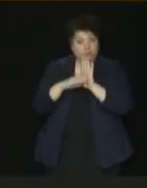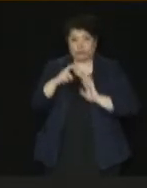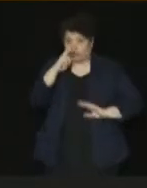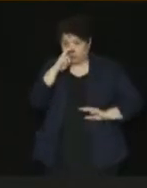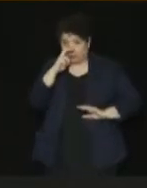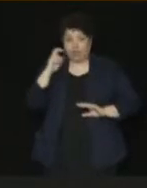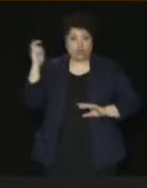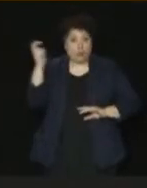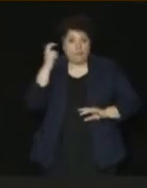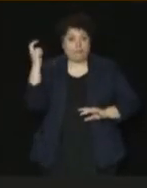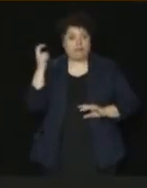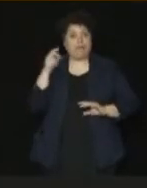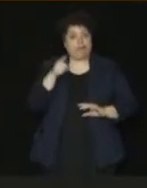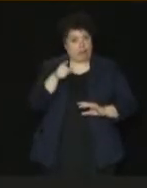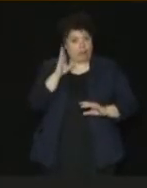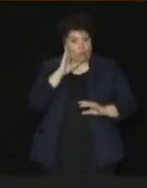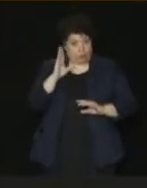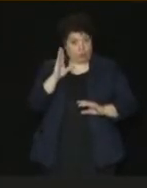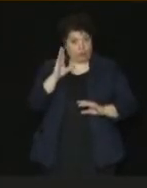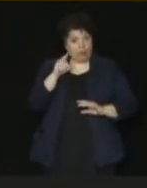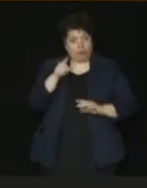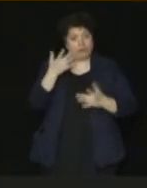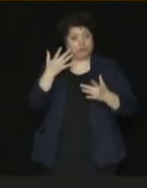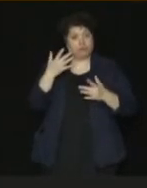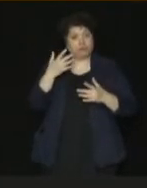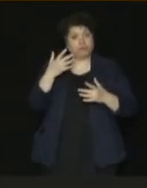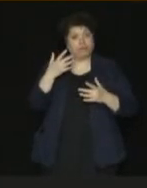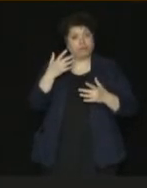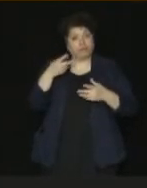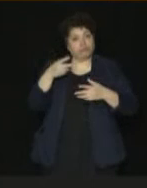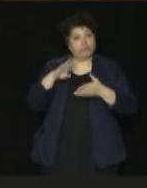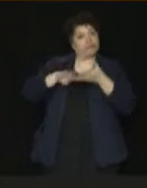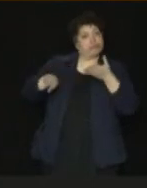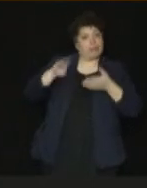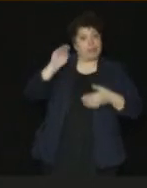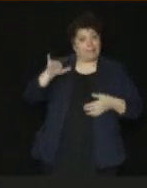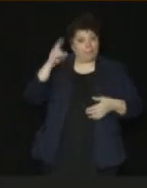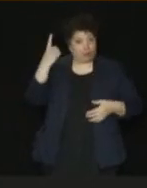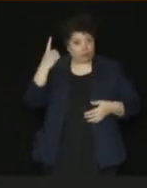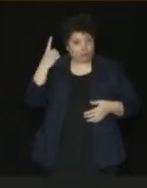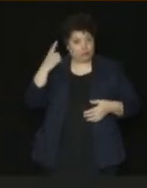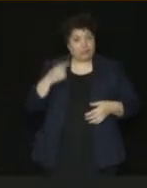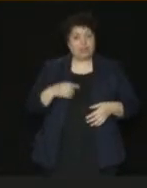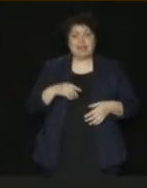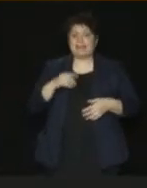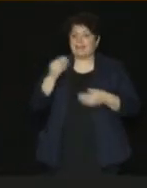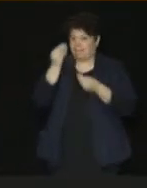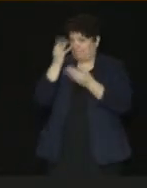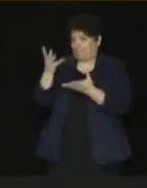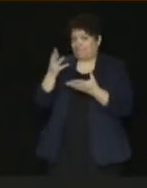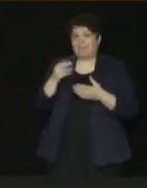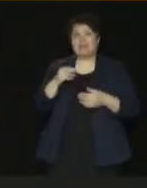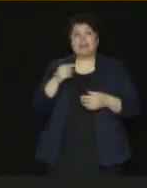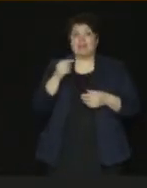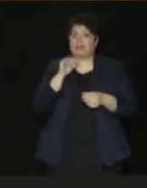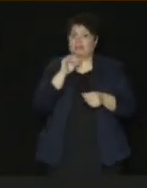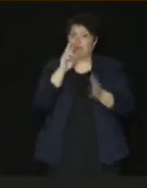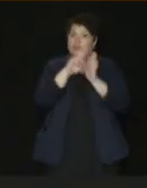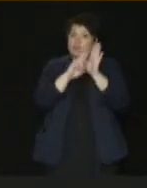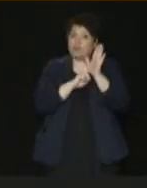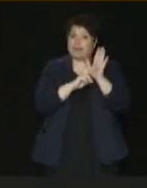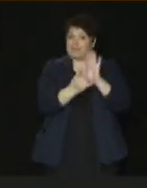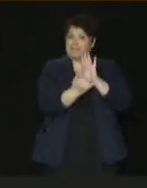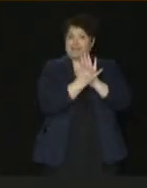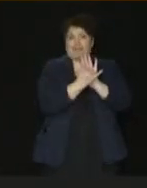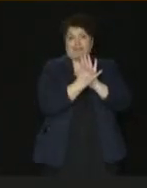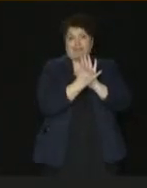will they be raised May 1st? Answer, we can take nothing for granted. We will keep the measures in place as long as needed